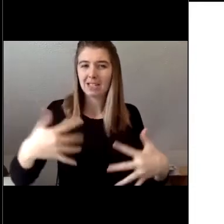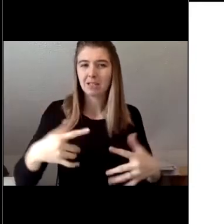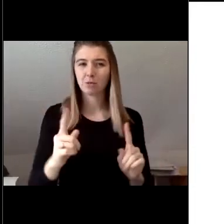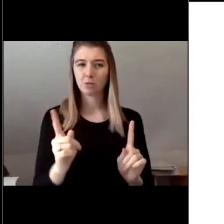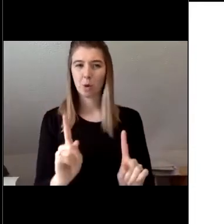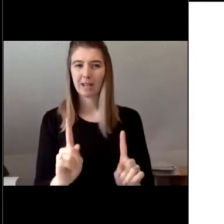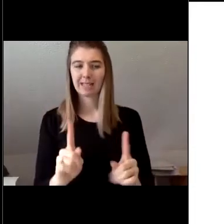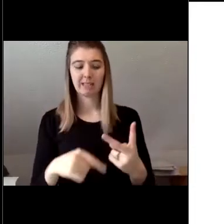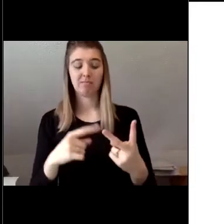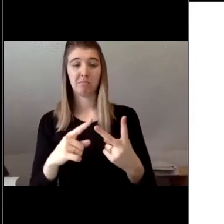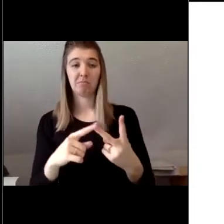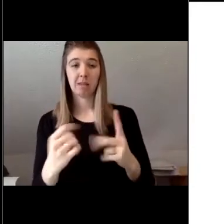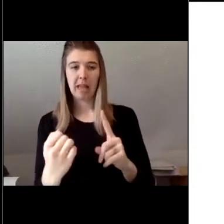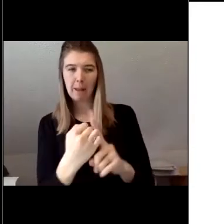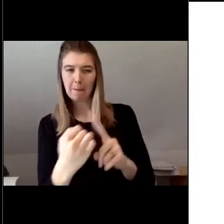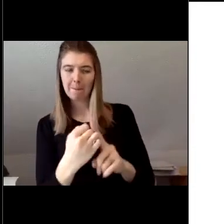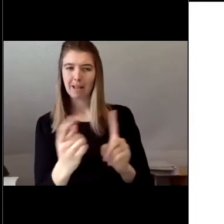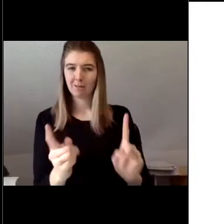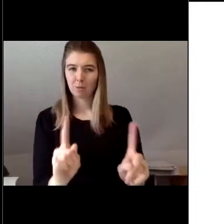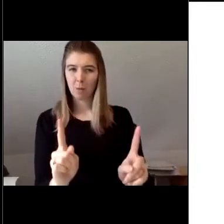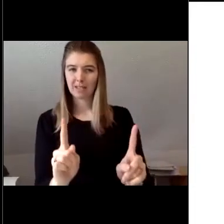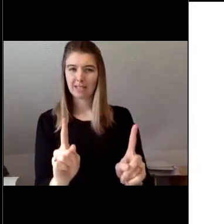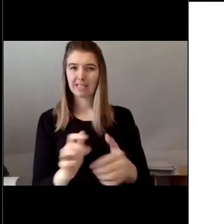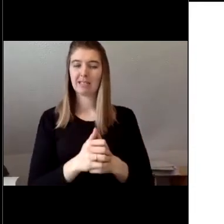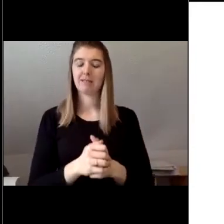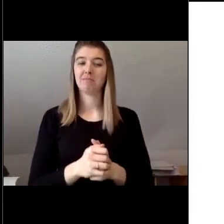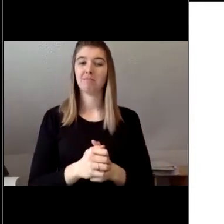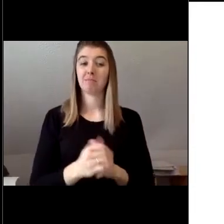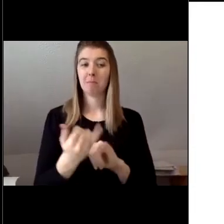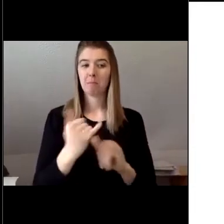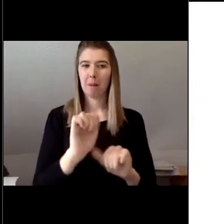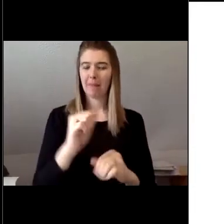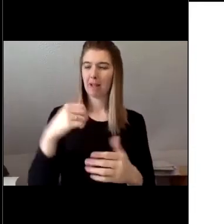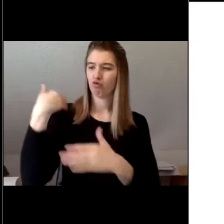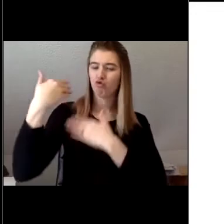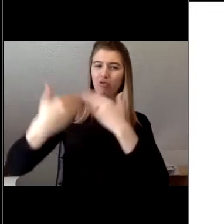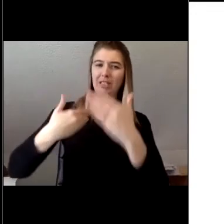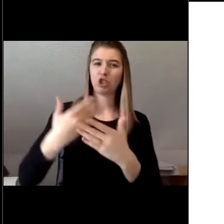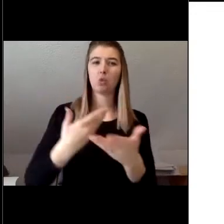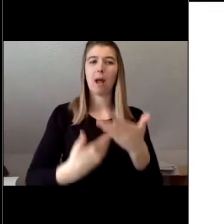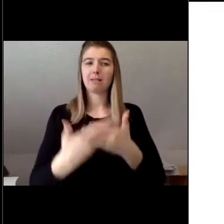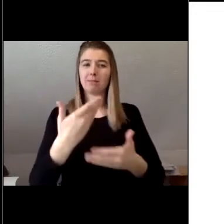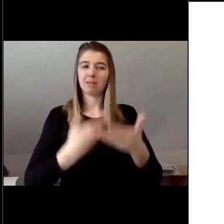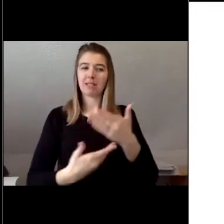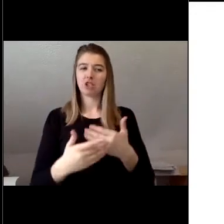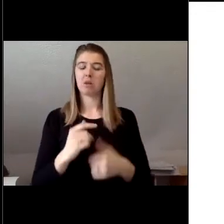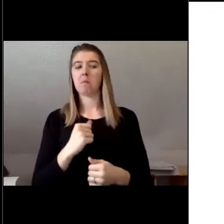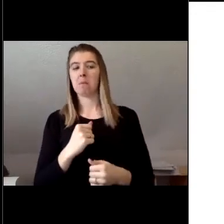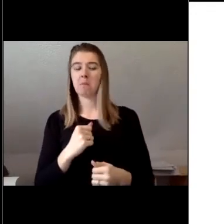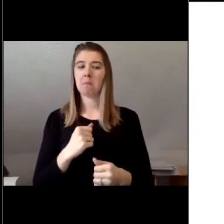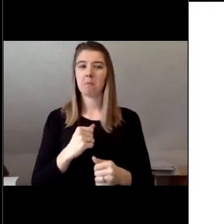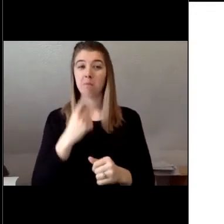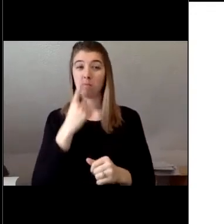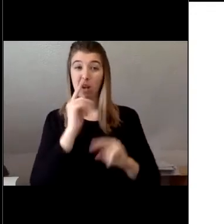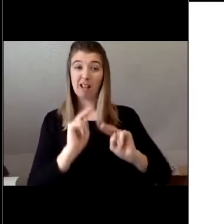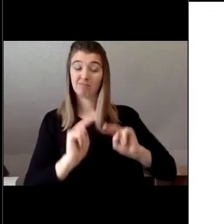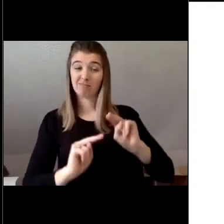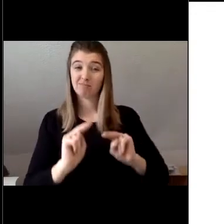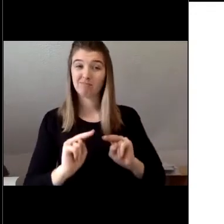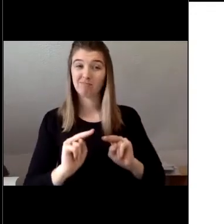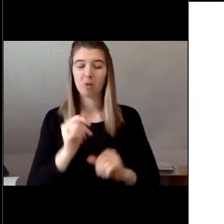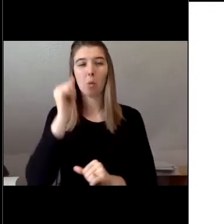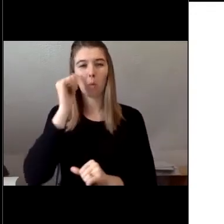do traditional definitions reinforce inequities? We know that diversity is needed to do the best science with the highest